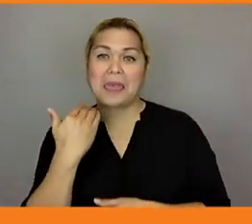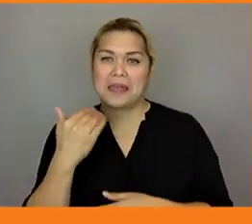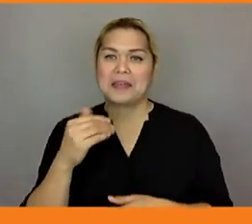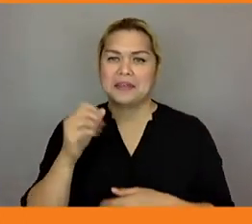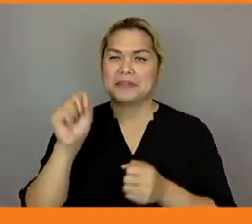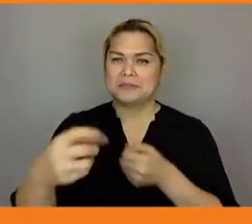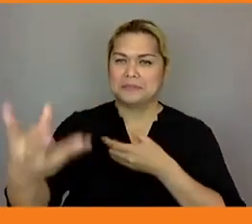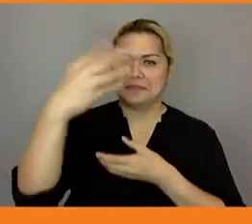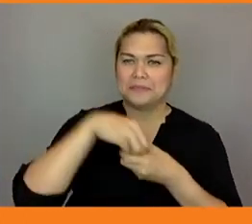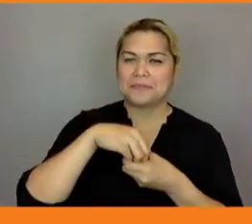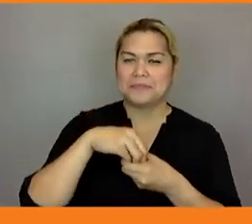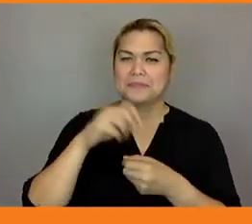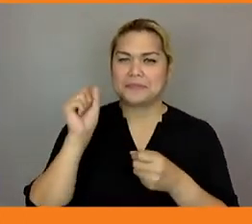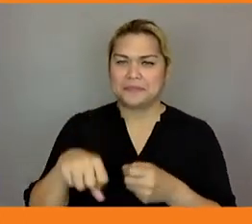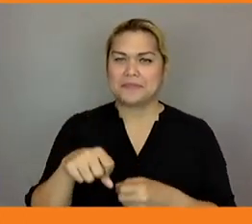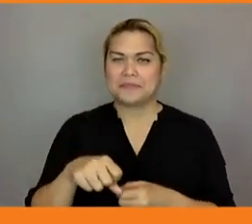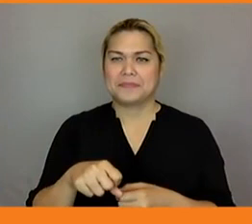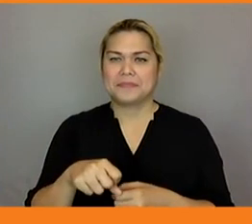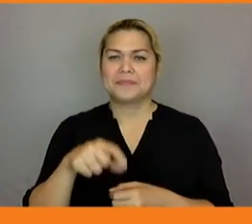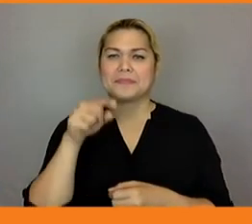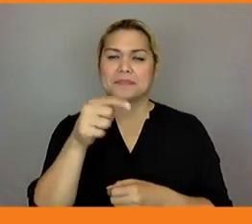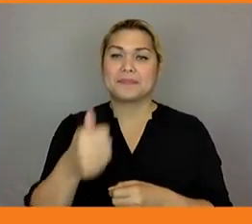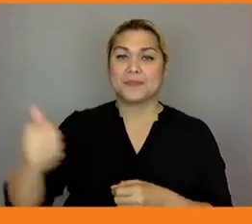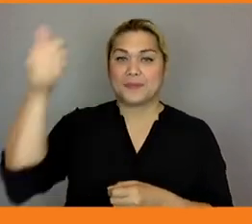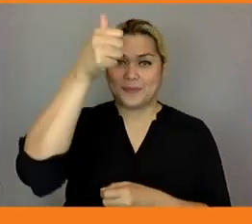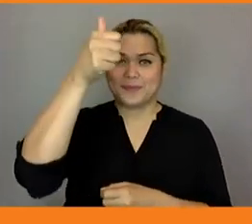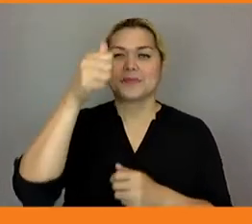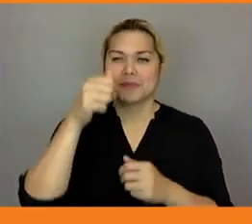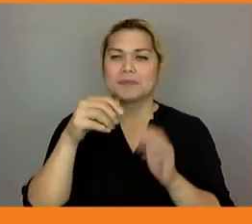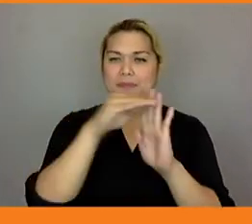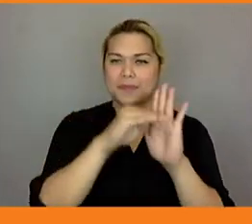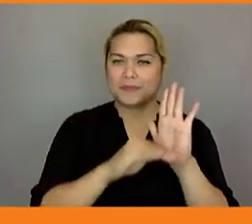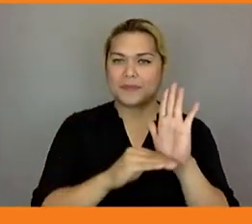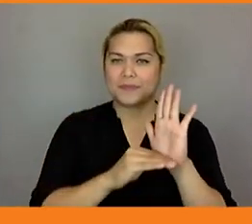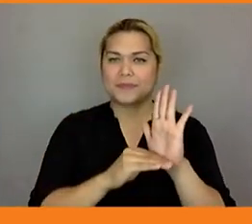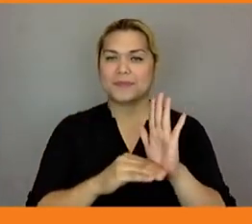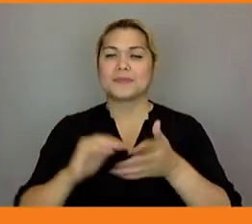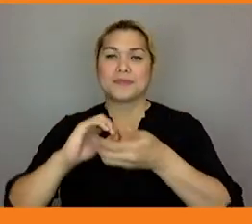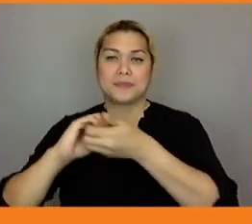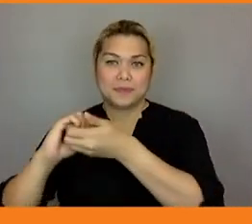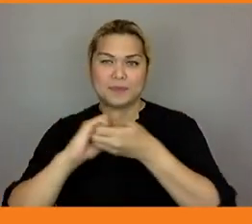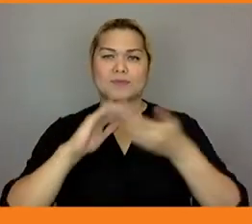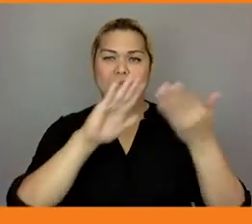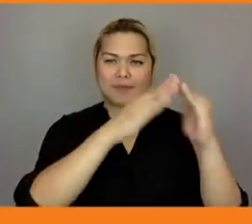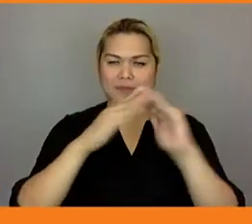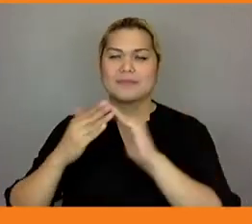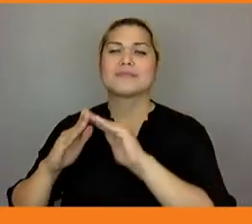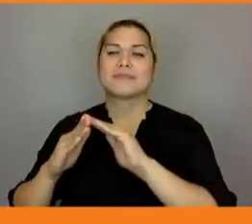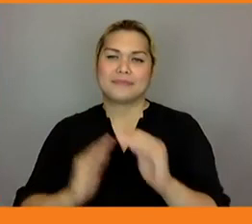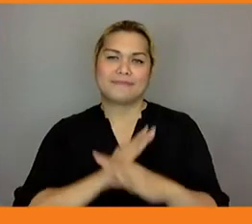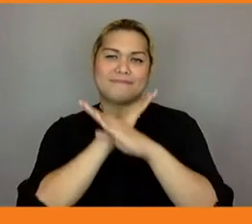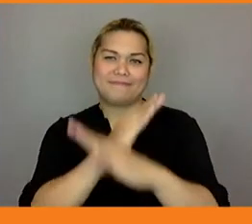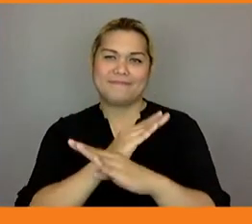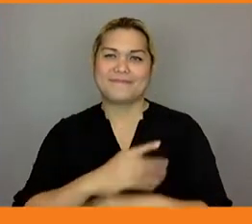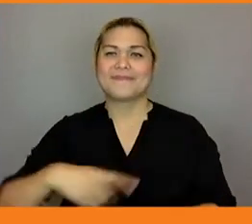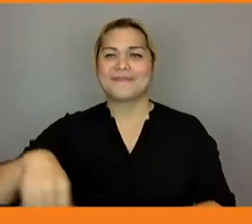and Safeguards Policy and the NGO community further on the safeguard discussion. Thank you, President Masa, for listening and